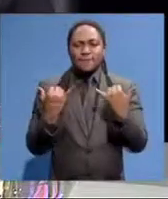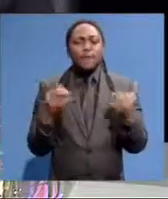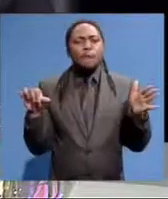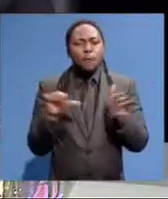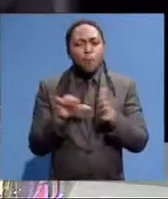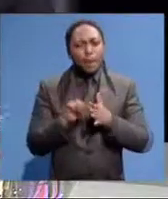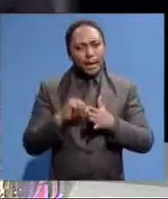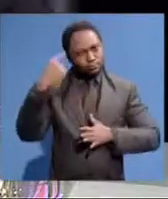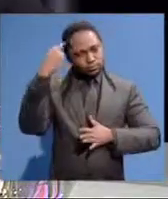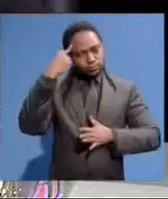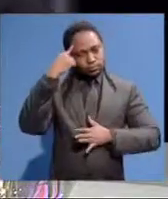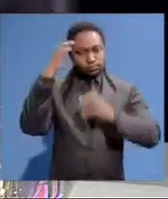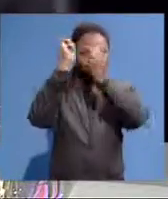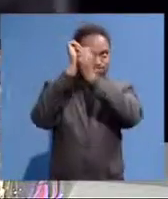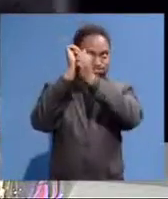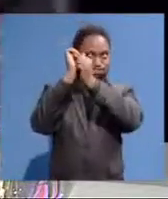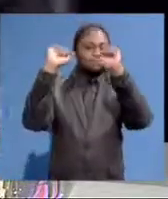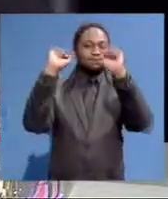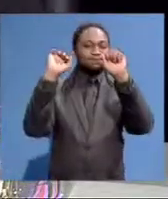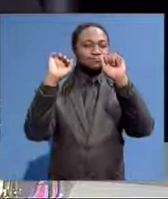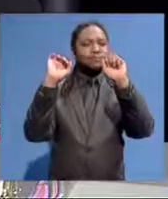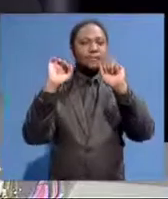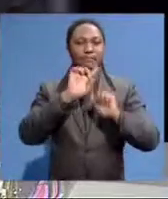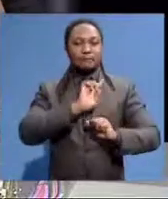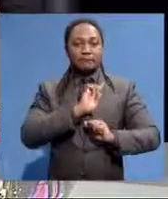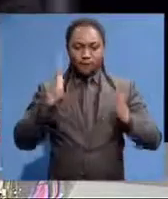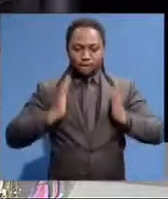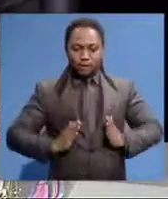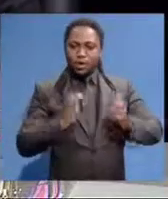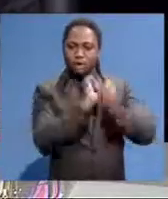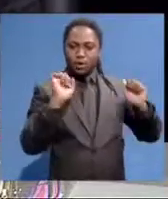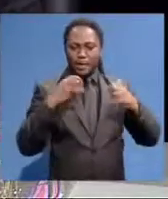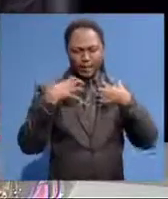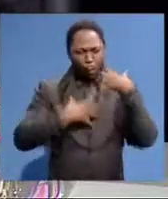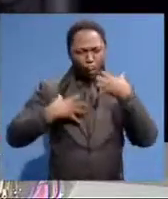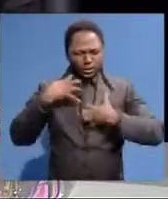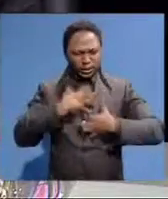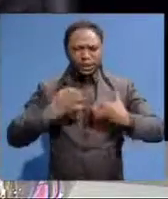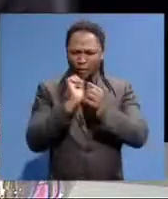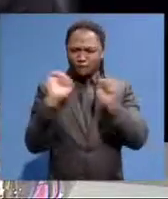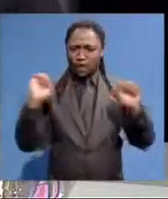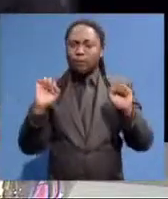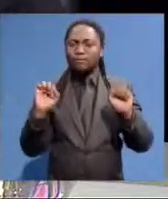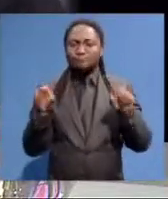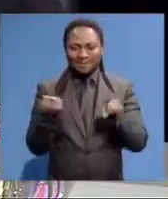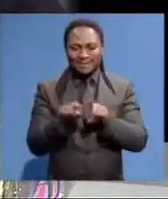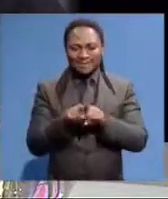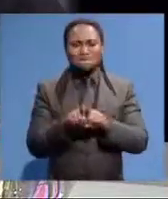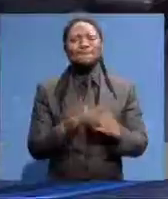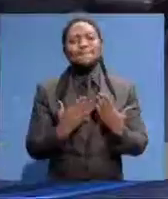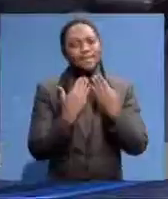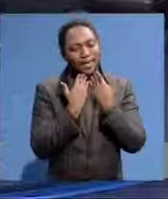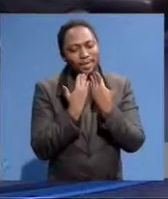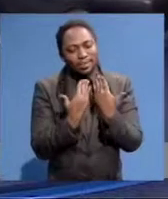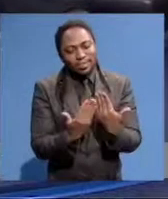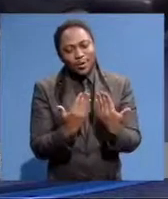emancipate ourselves from that slavery, because there's the physical freedom, but it was the emotional Also the freedom that we needed to be fed. Thank you so much for your